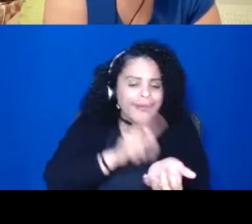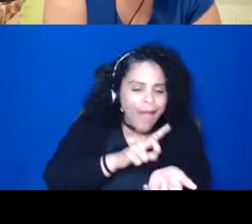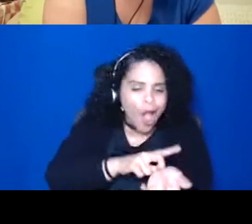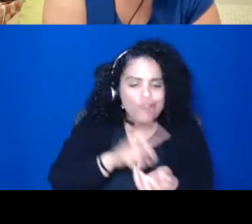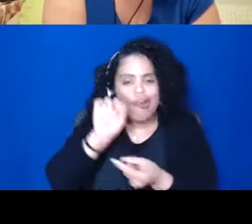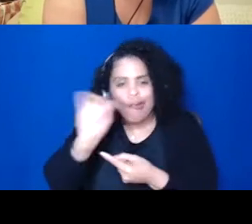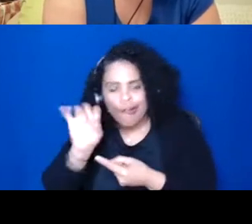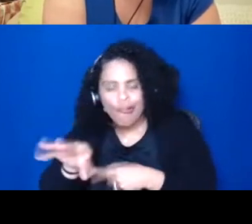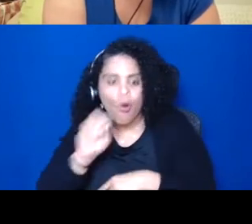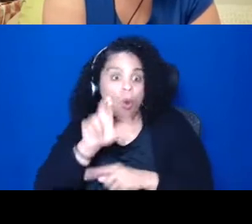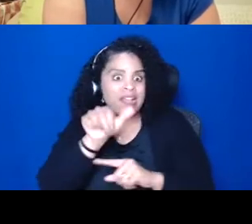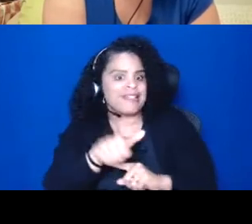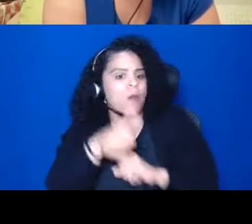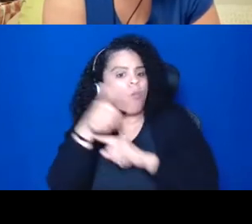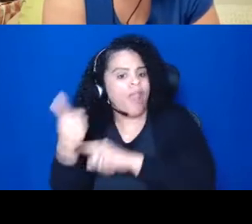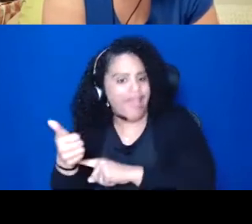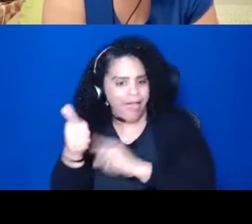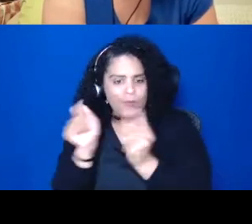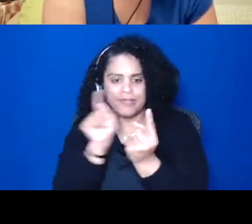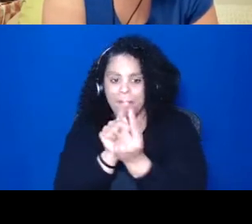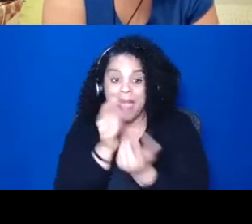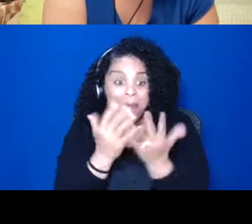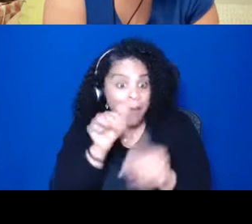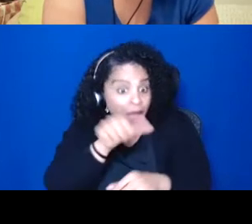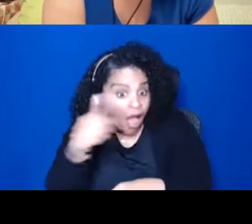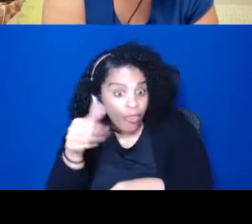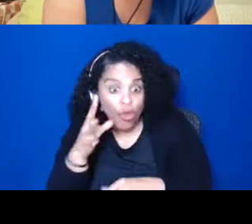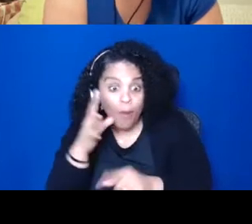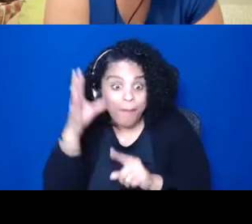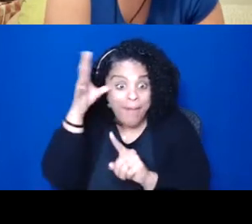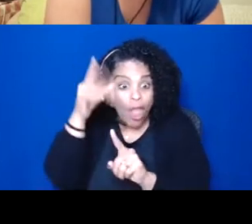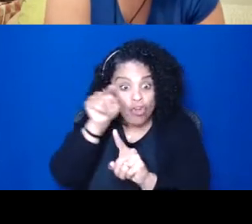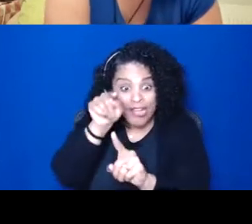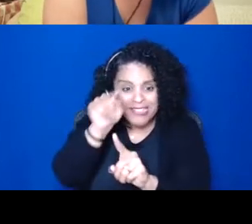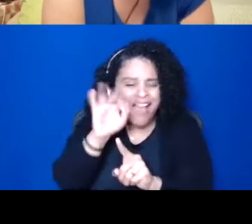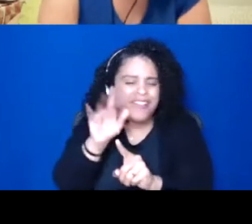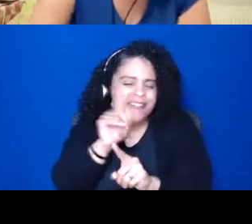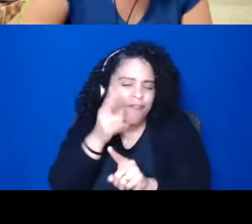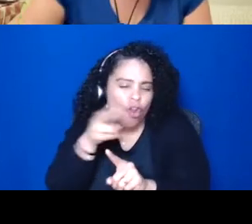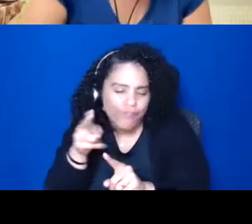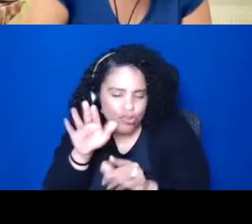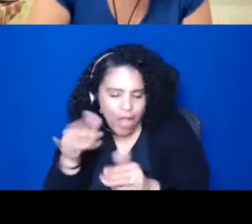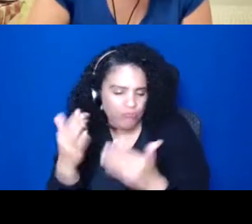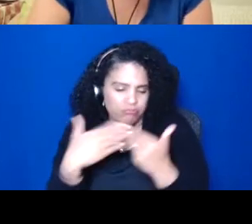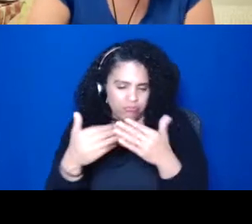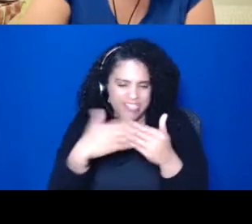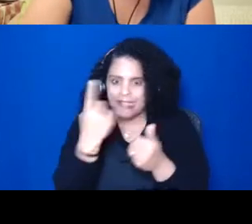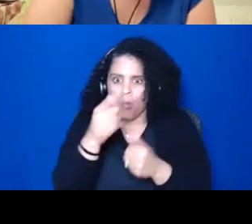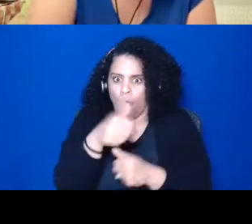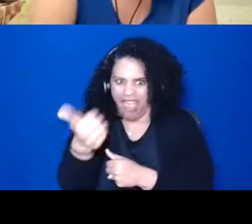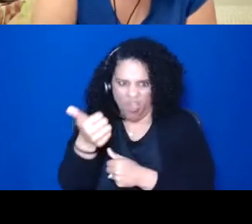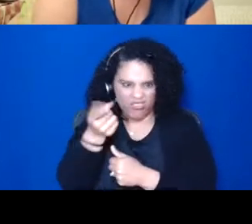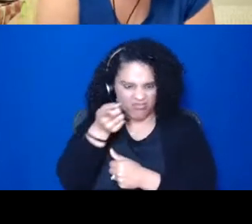from someone else that they met, maybe another parent of a deaf or hard of hearing child or somebody else in their lives, that